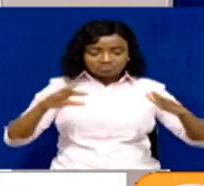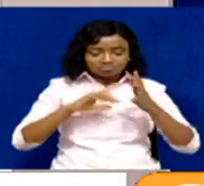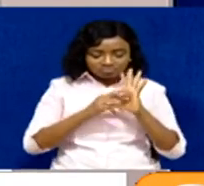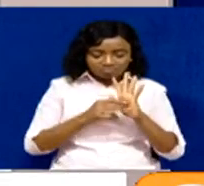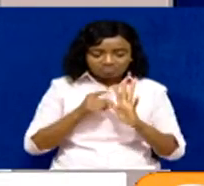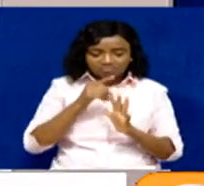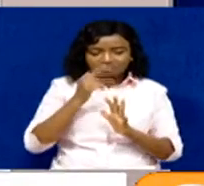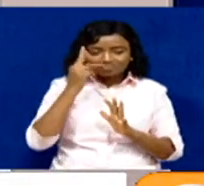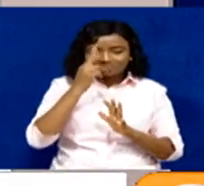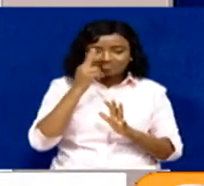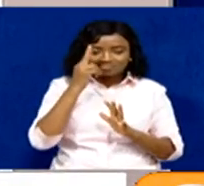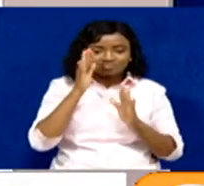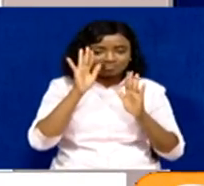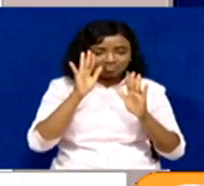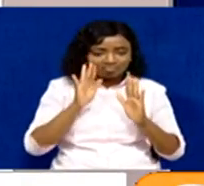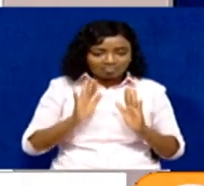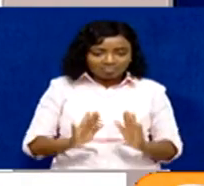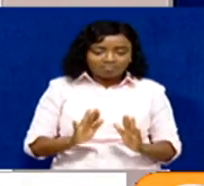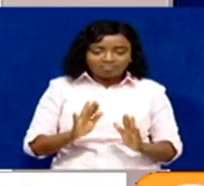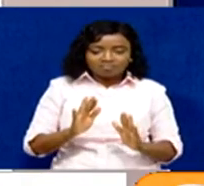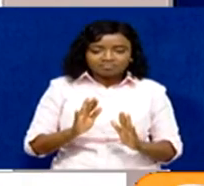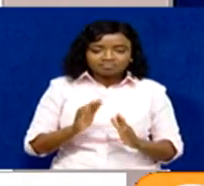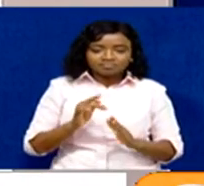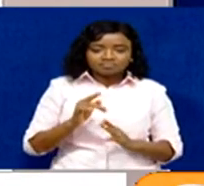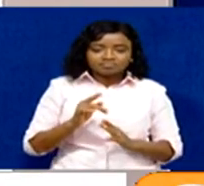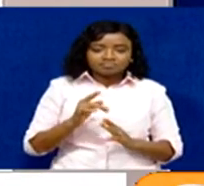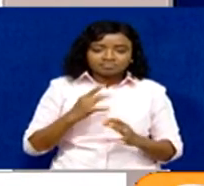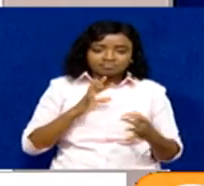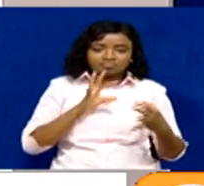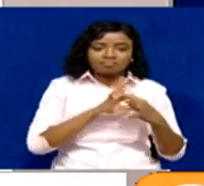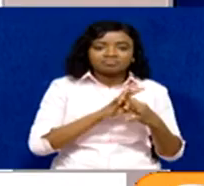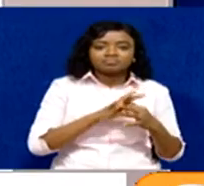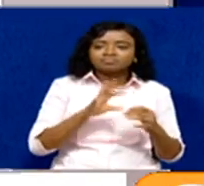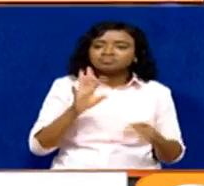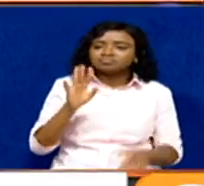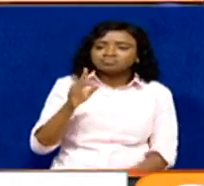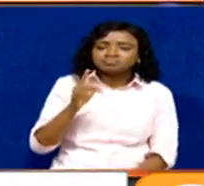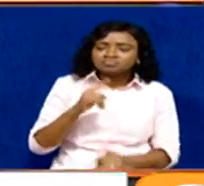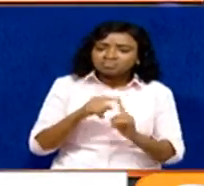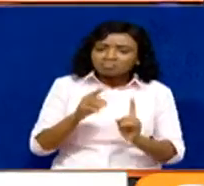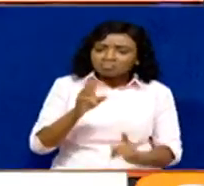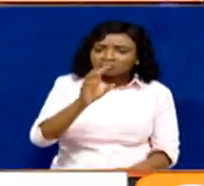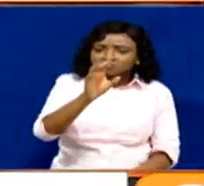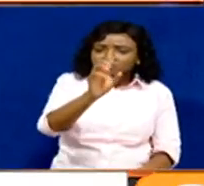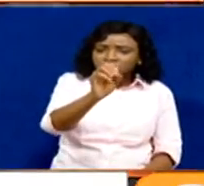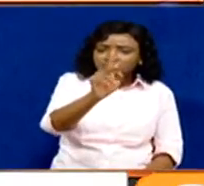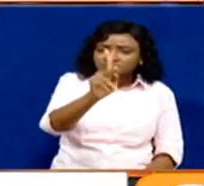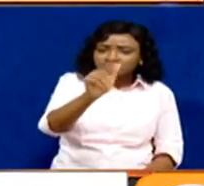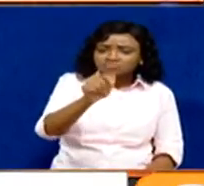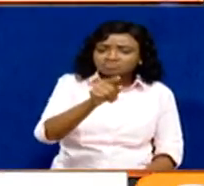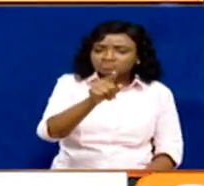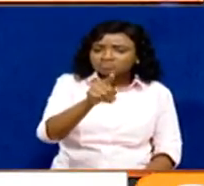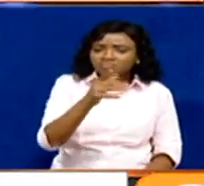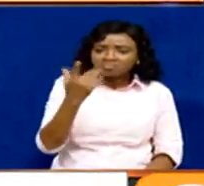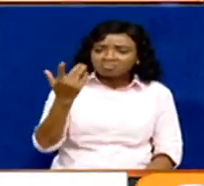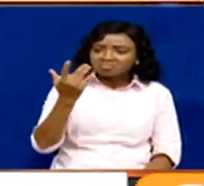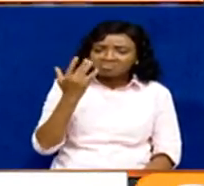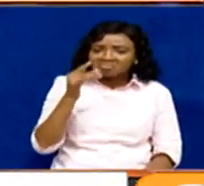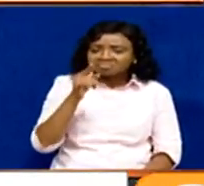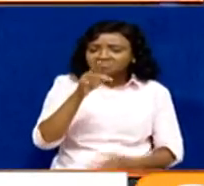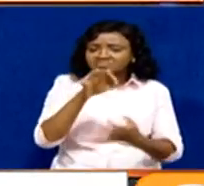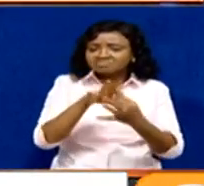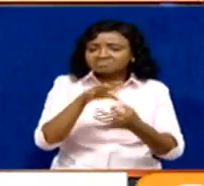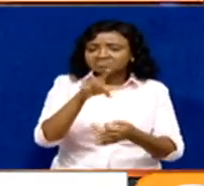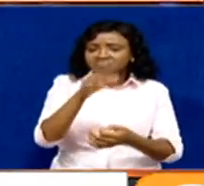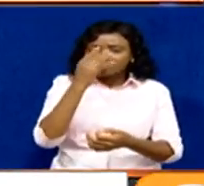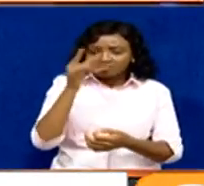to my people as well as to myself. What about the One Kenya Alliance? In fact, you wrote a letter and said Kalonzo Musyoka's declaration, quote,